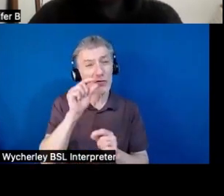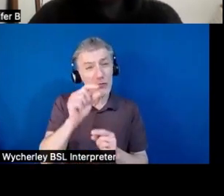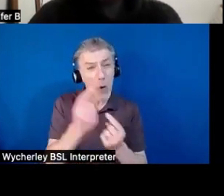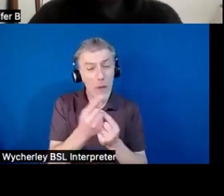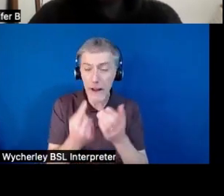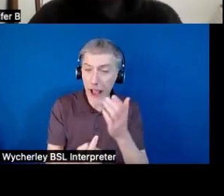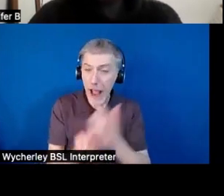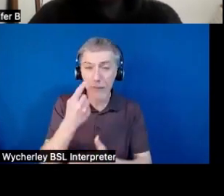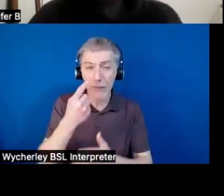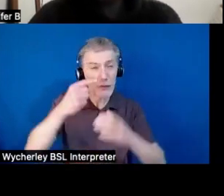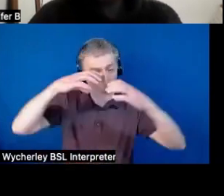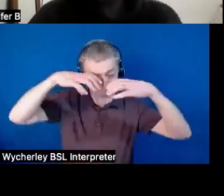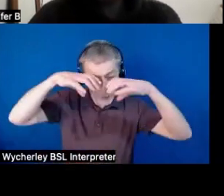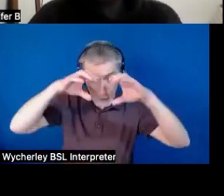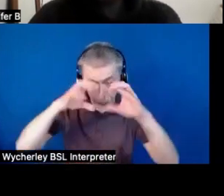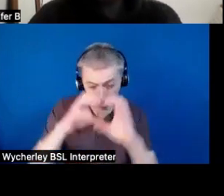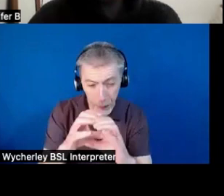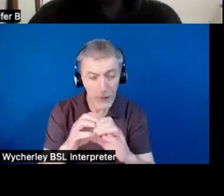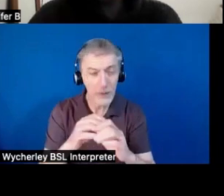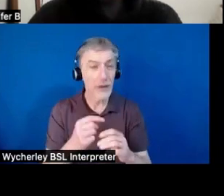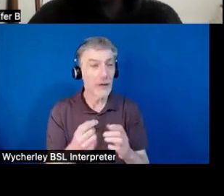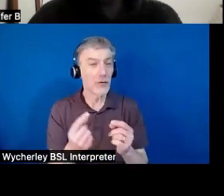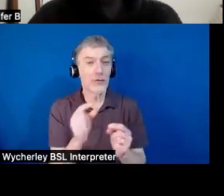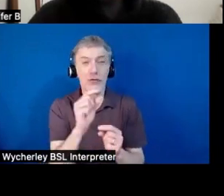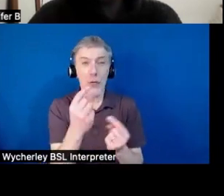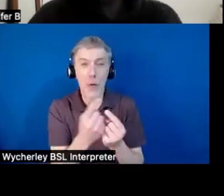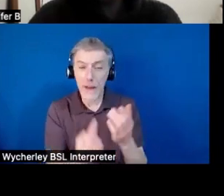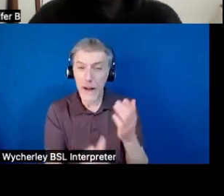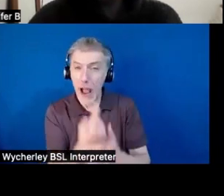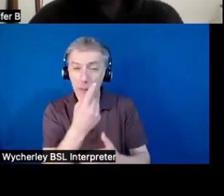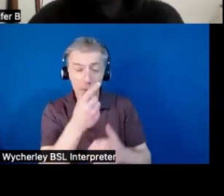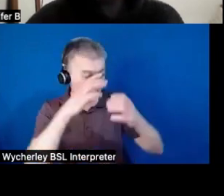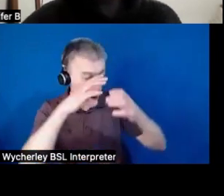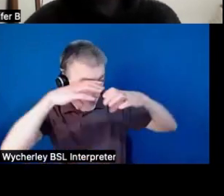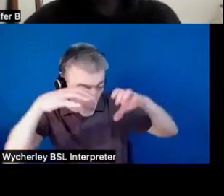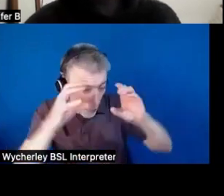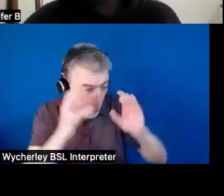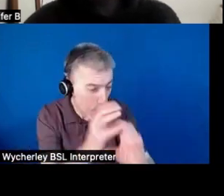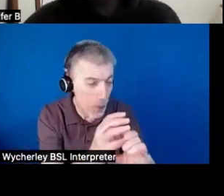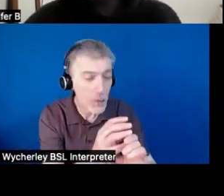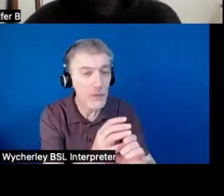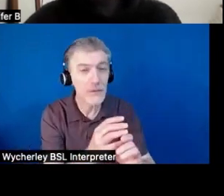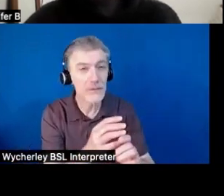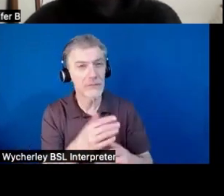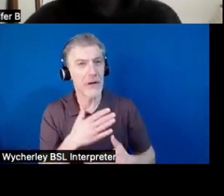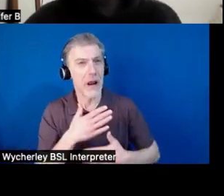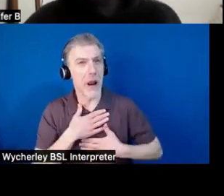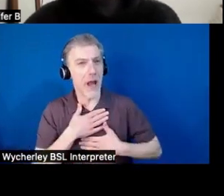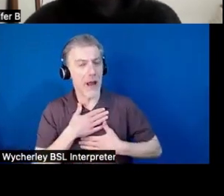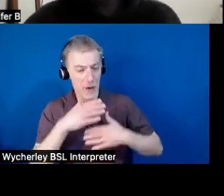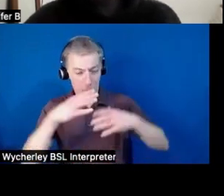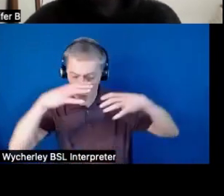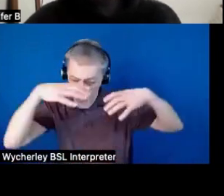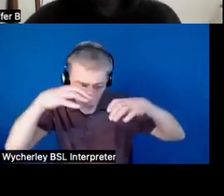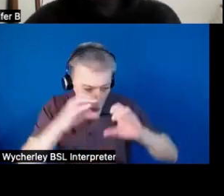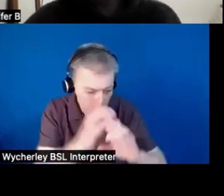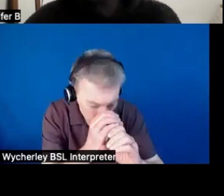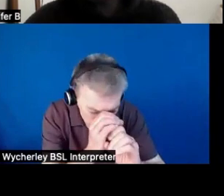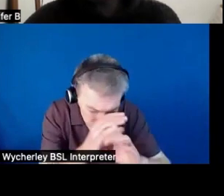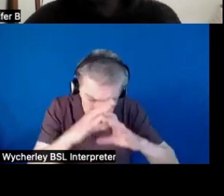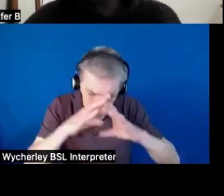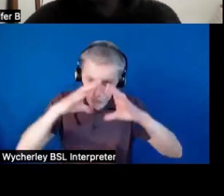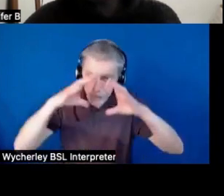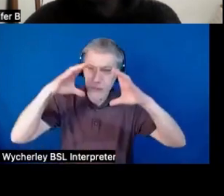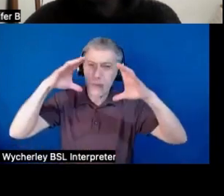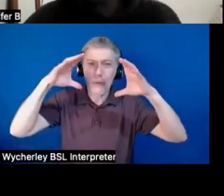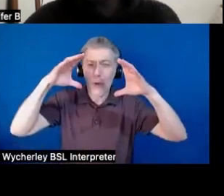find also a really interesting part of fragmentation, is this kind of zooming in and out of things, being able to focus.